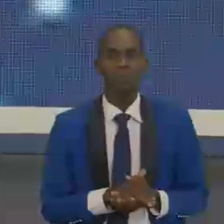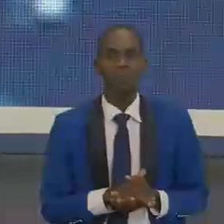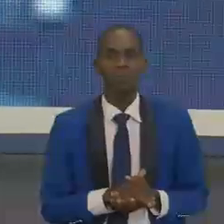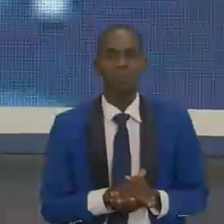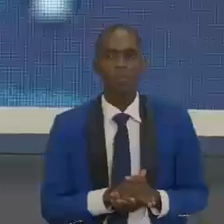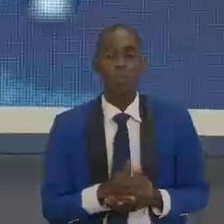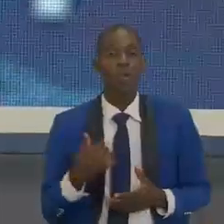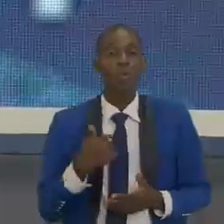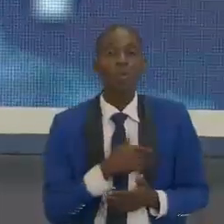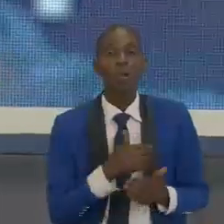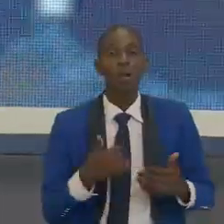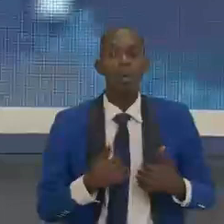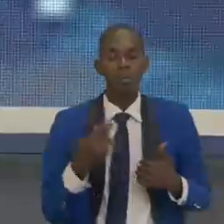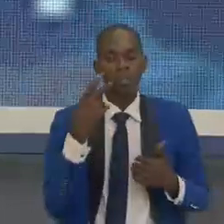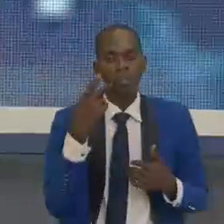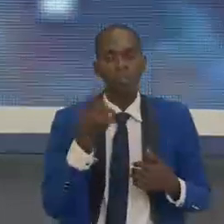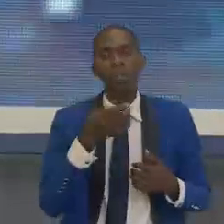We've seen the drunkards,